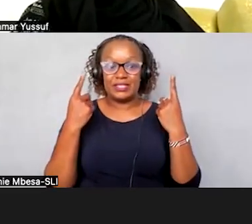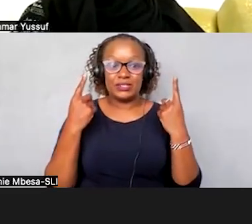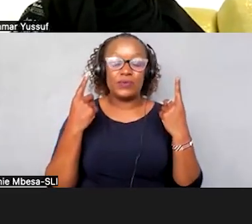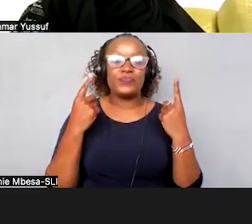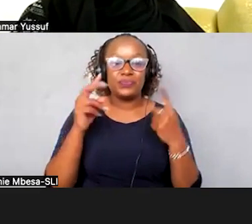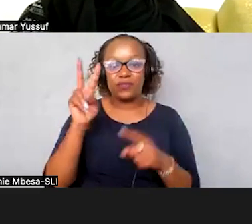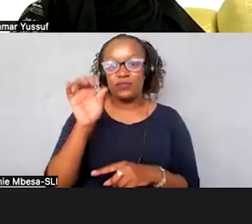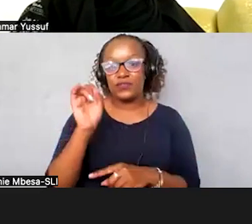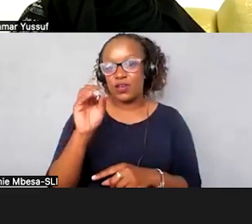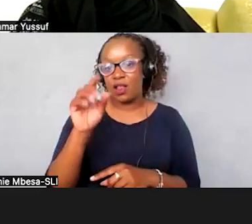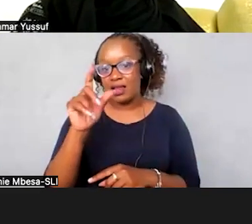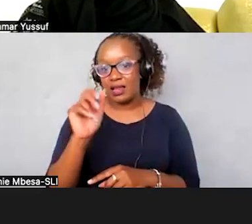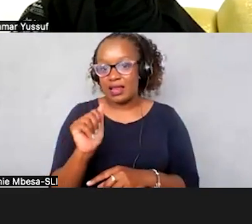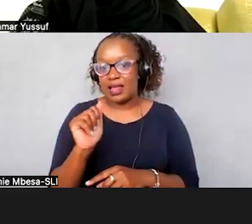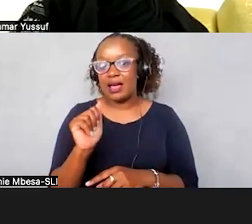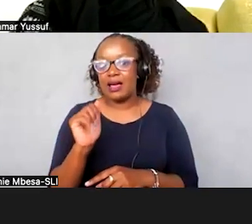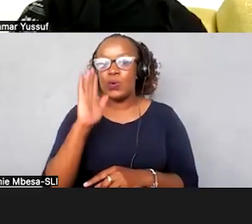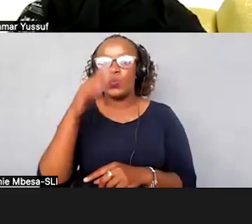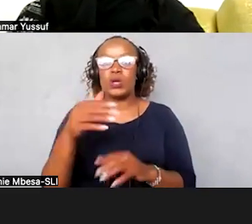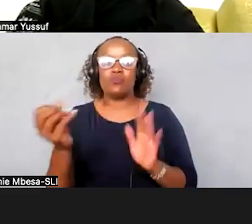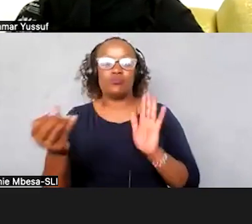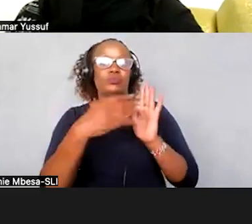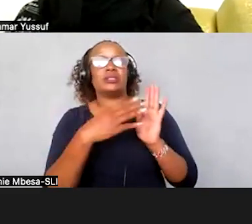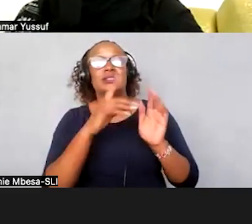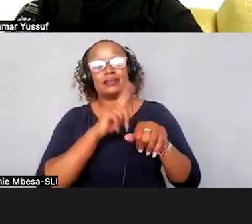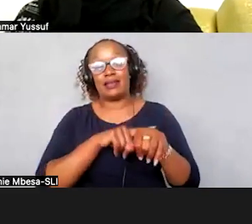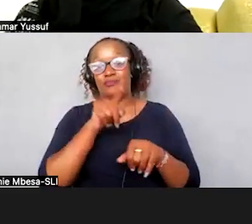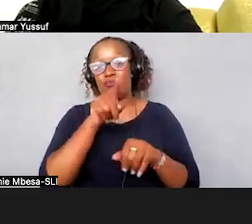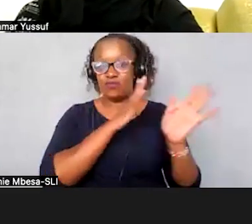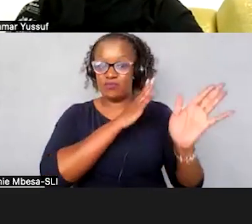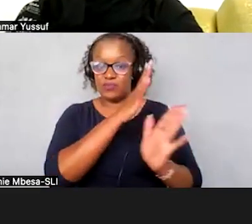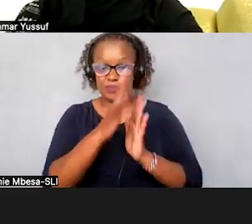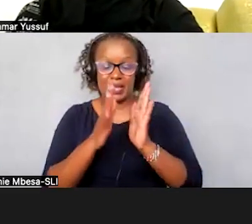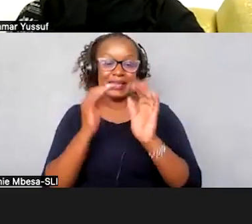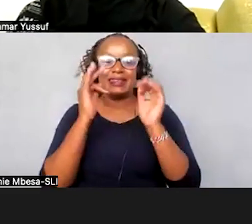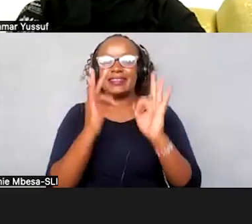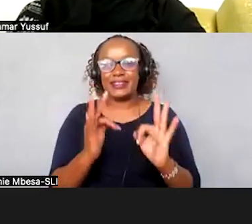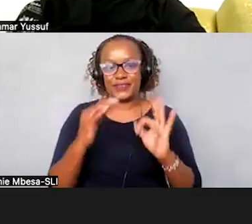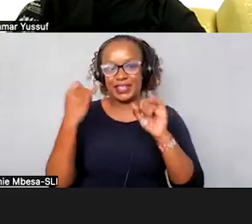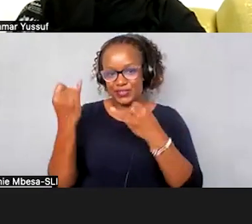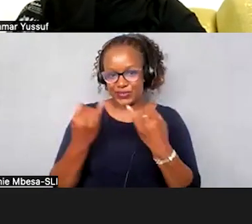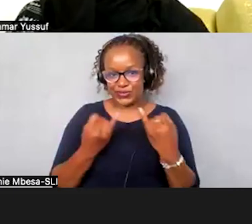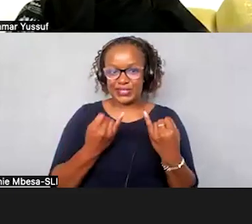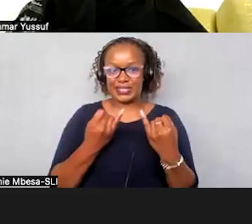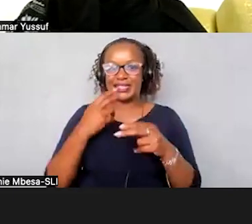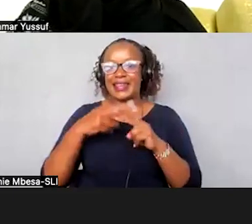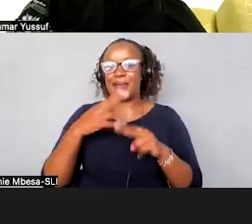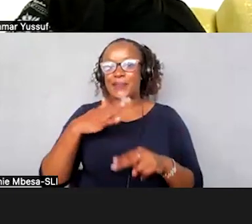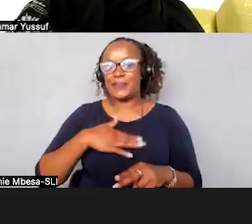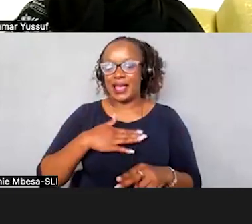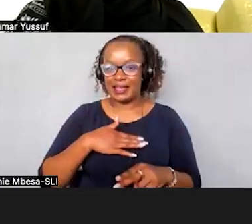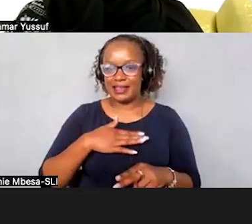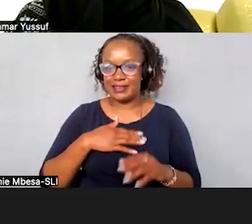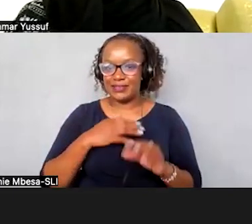that. Thank you, Viola, as you get ready. And in case I didn't introduce my name, or